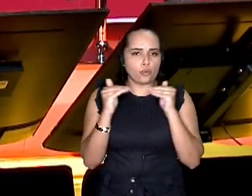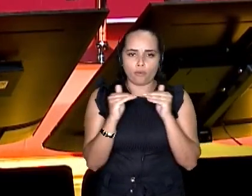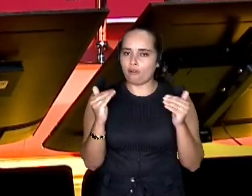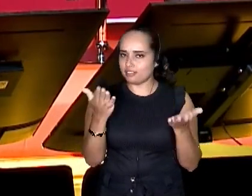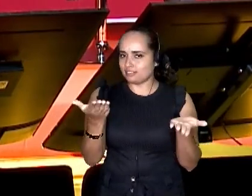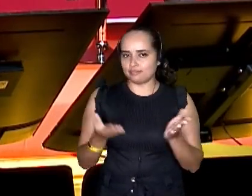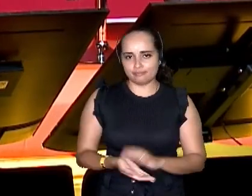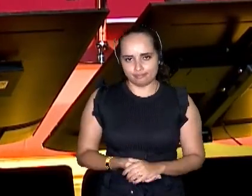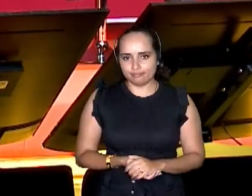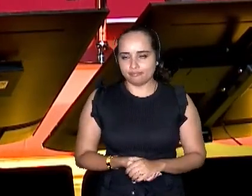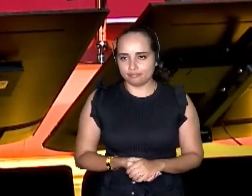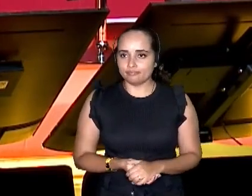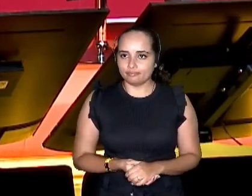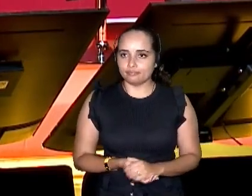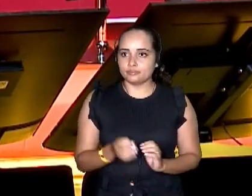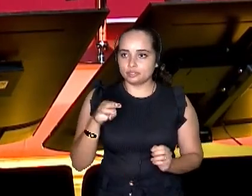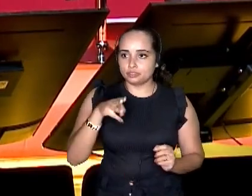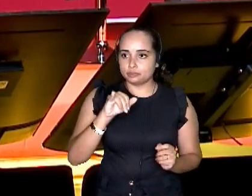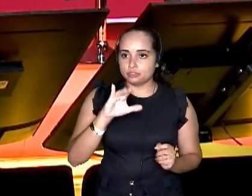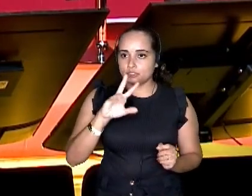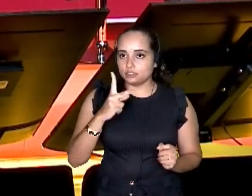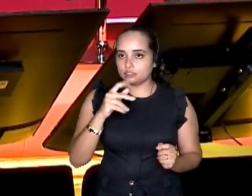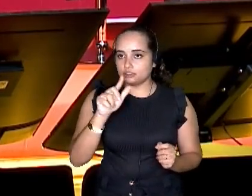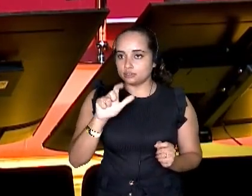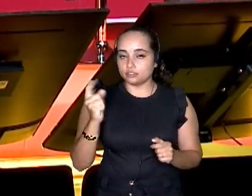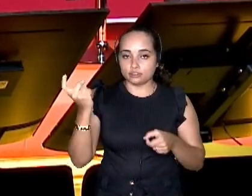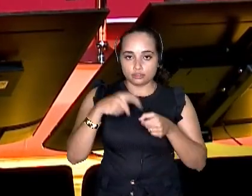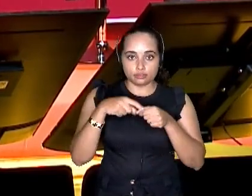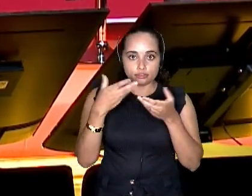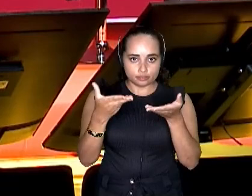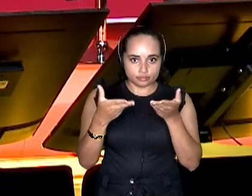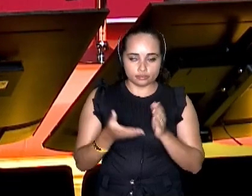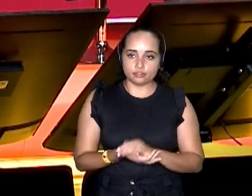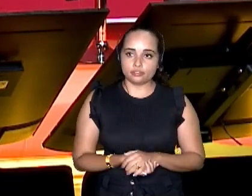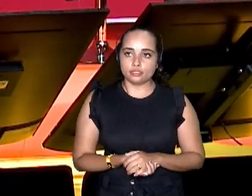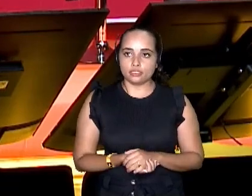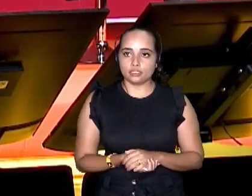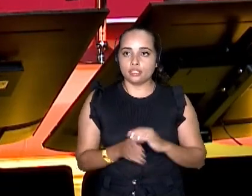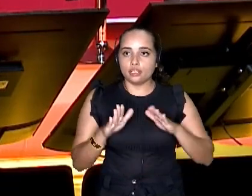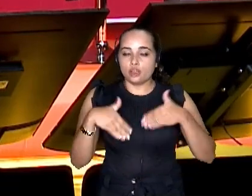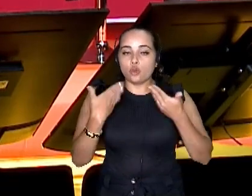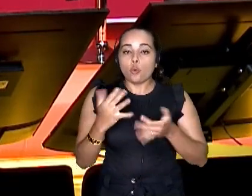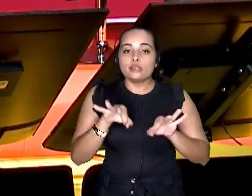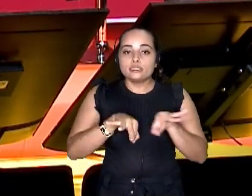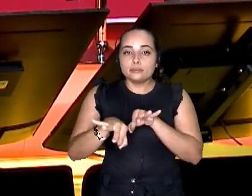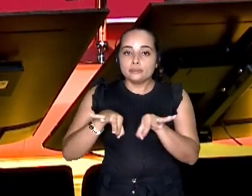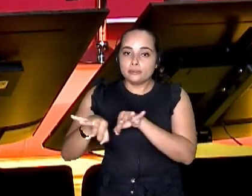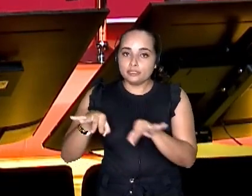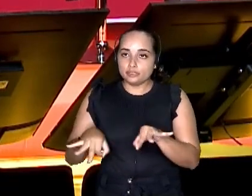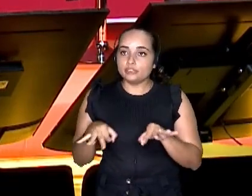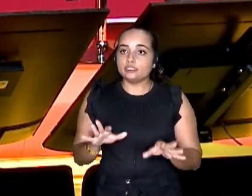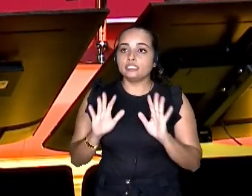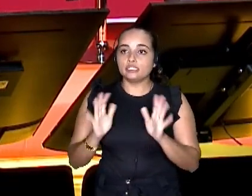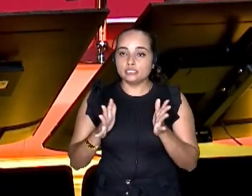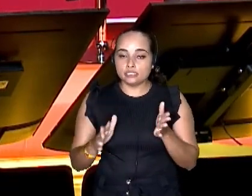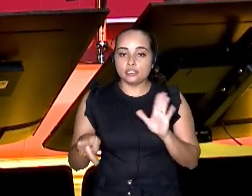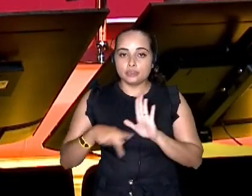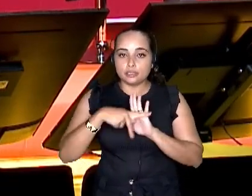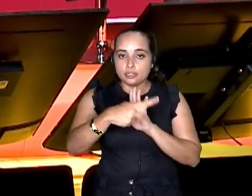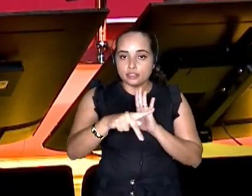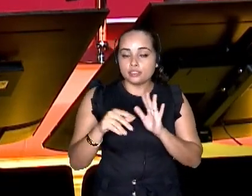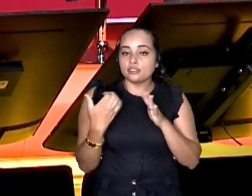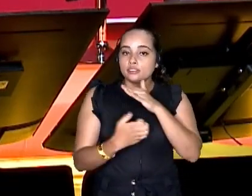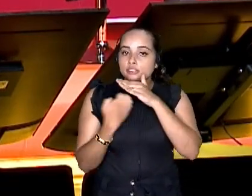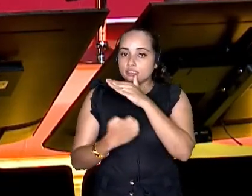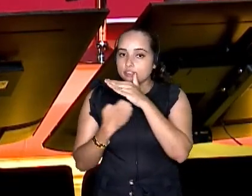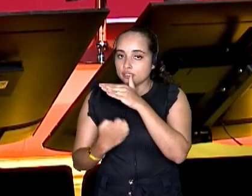Michela, voltando para você aqui. Quais seriam os preparativos recomendados para as empresas